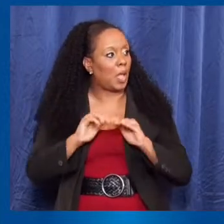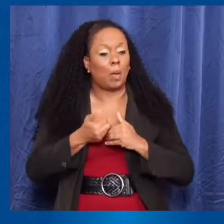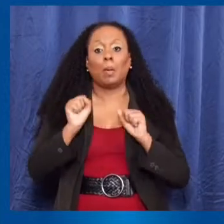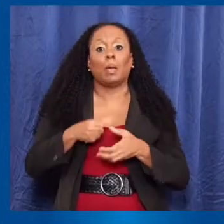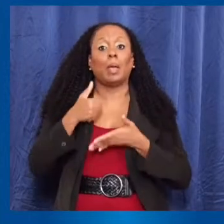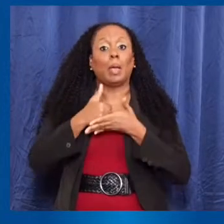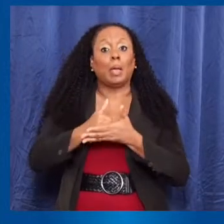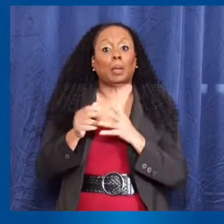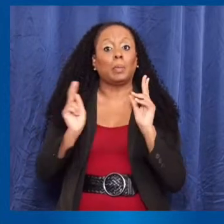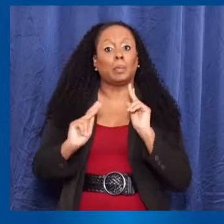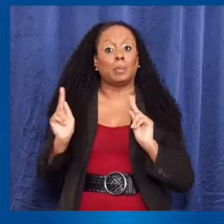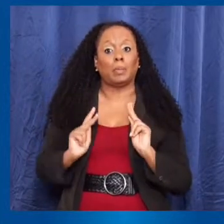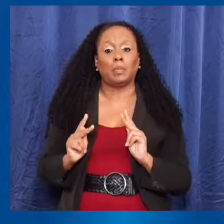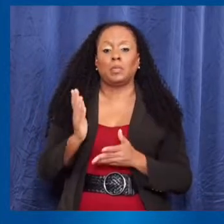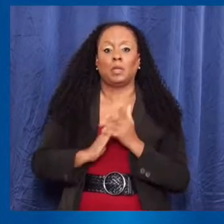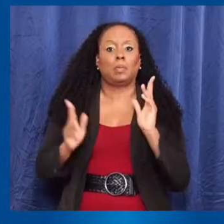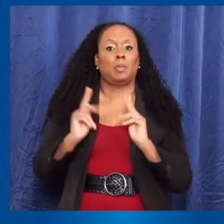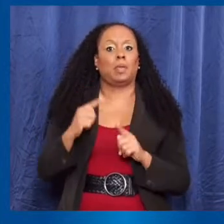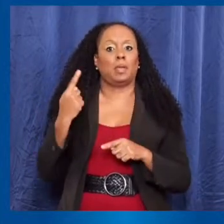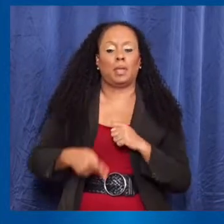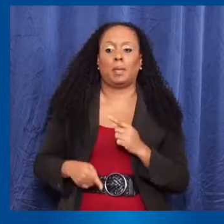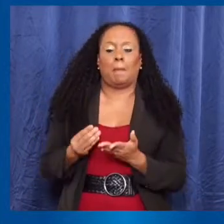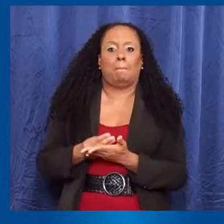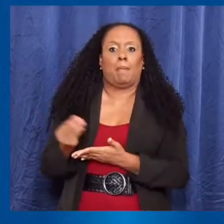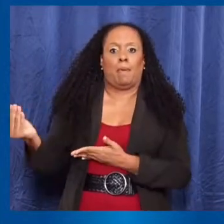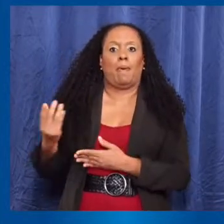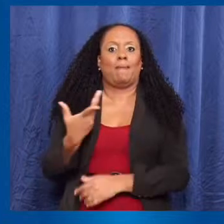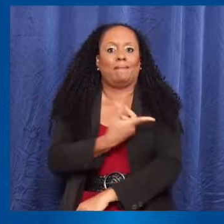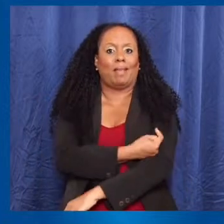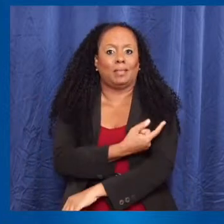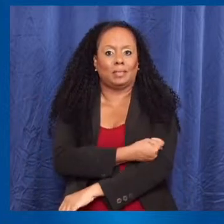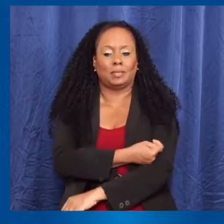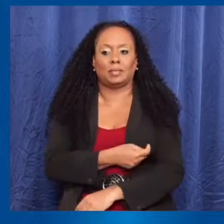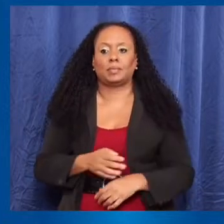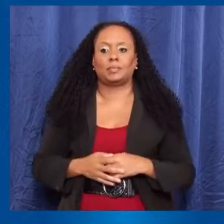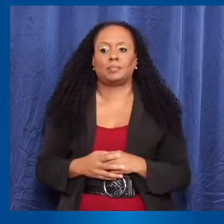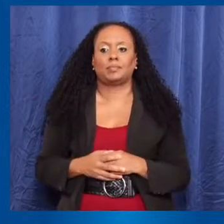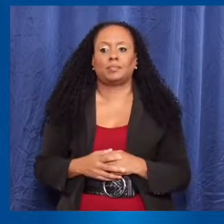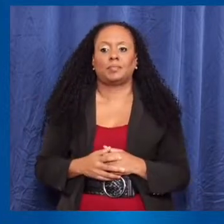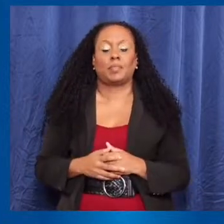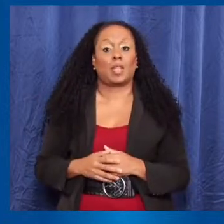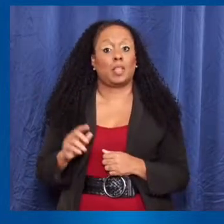people who cannot buy vaccine. It was for the first time that we had